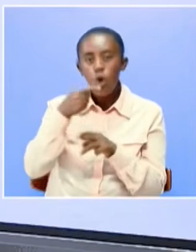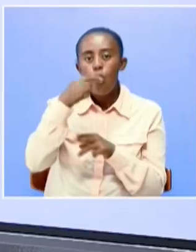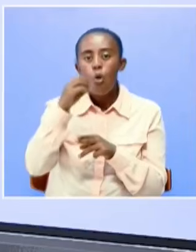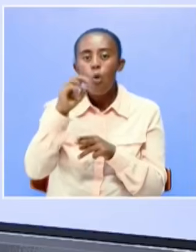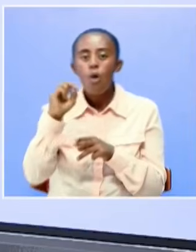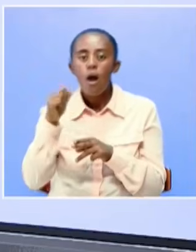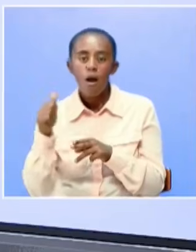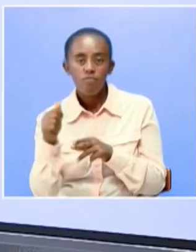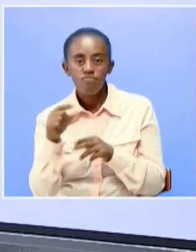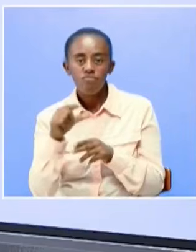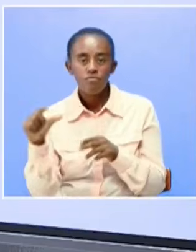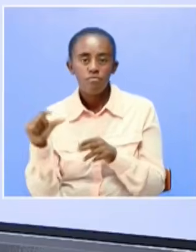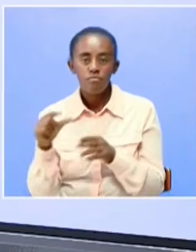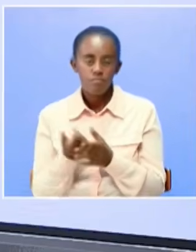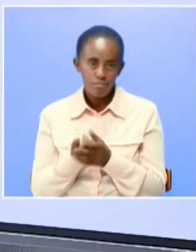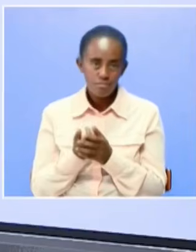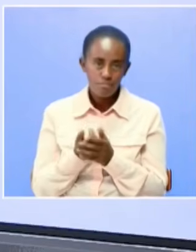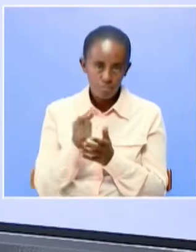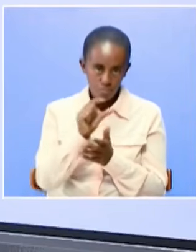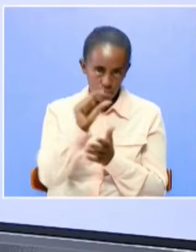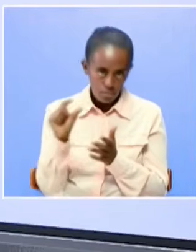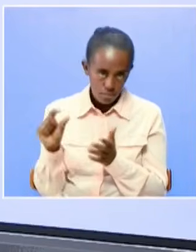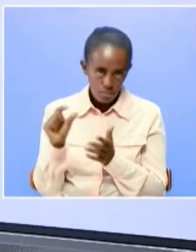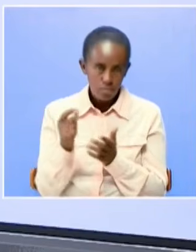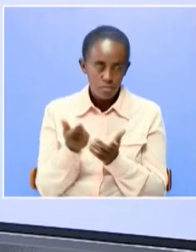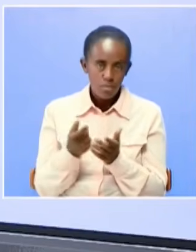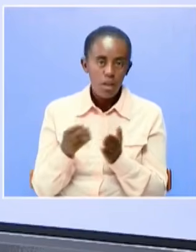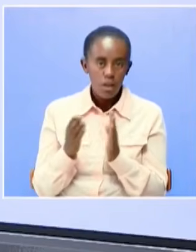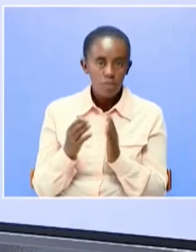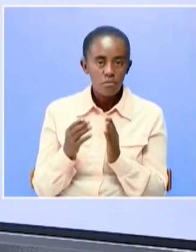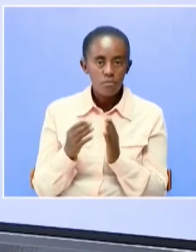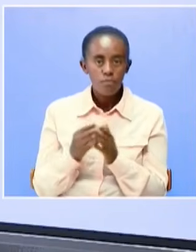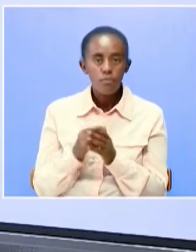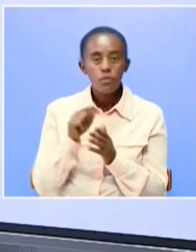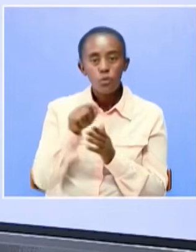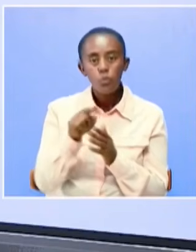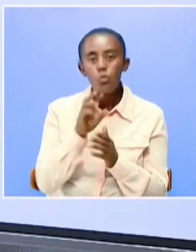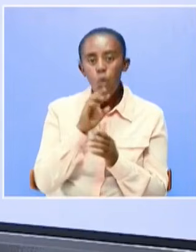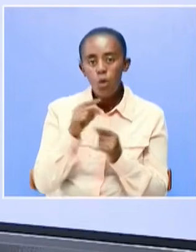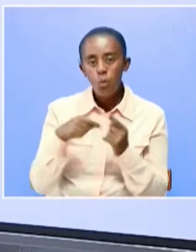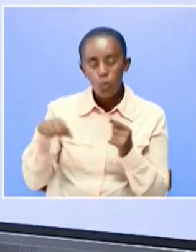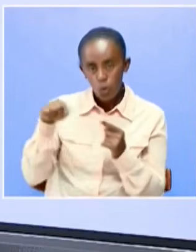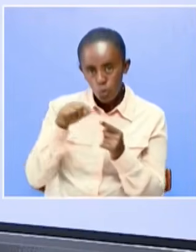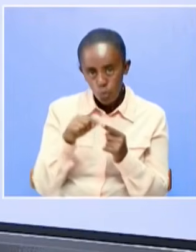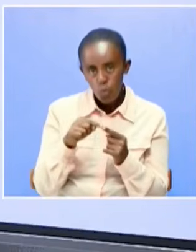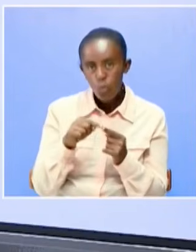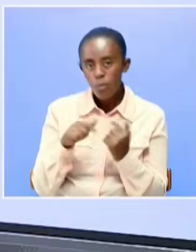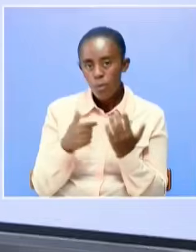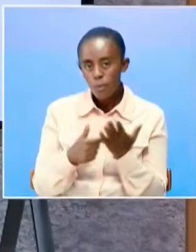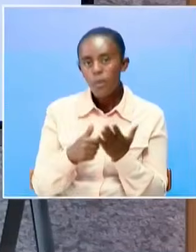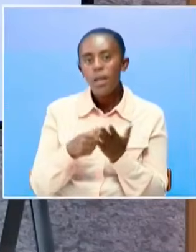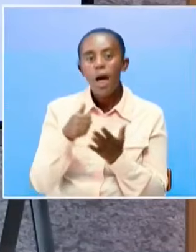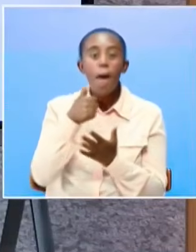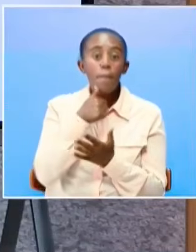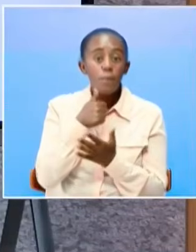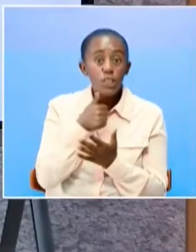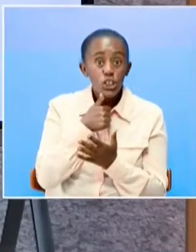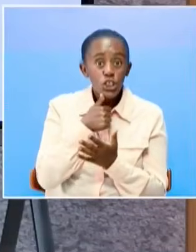you about someone else. Okay, let's say you are going to write about Abebech